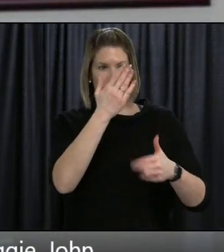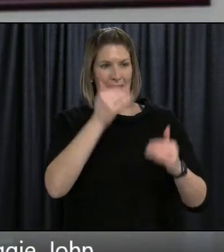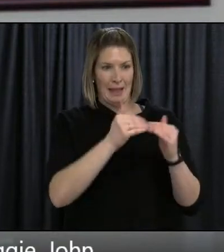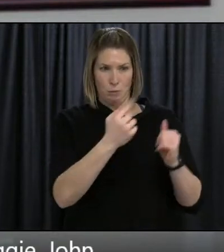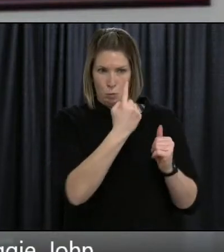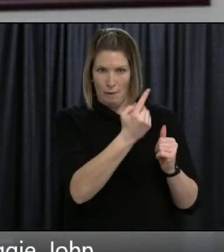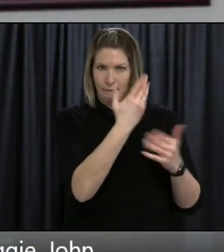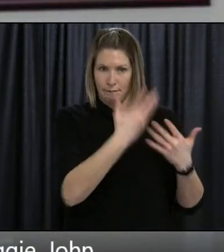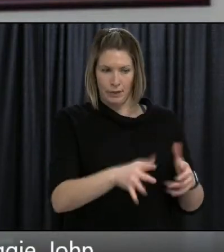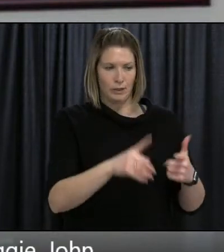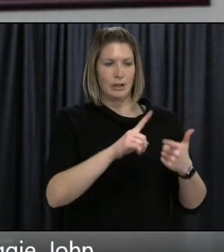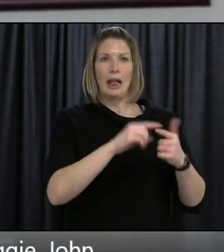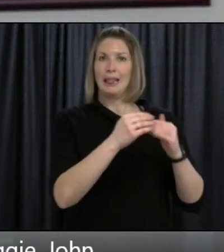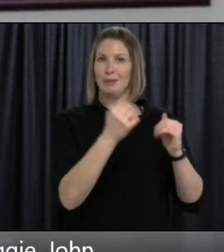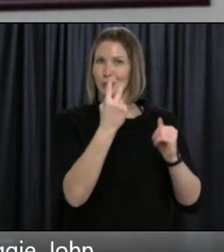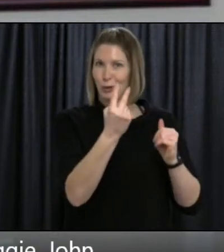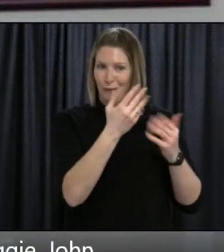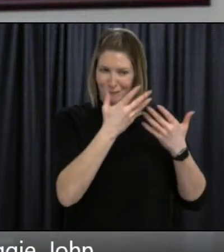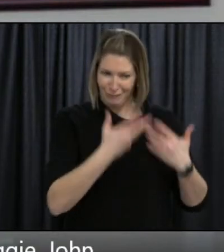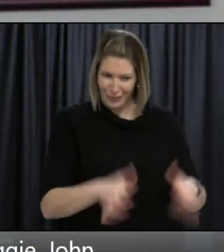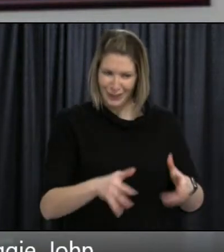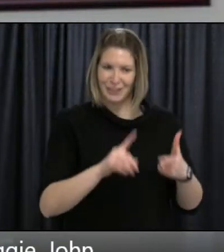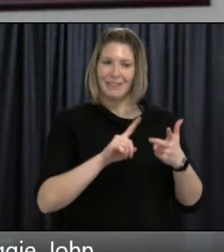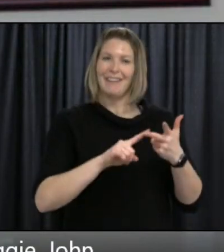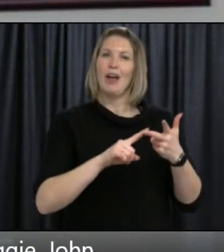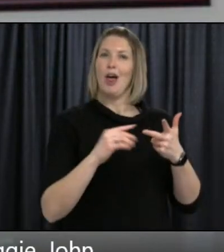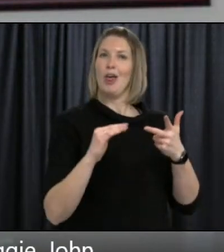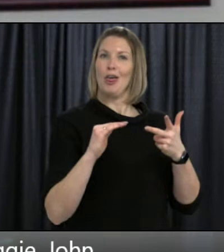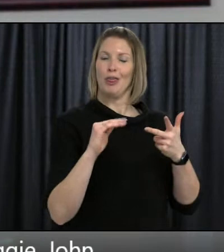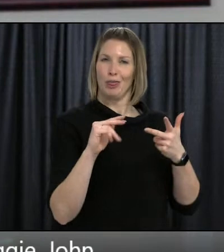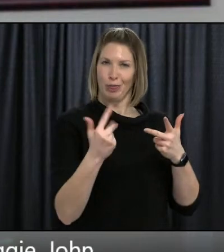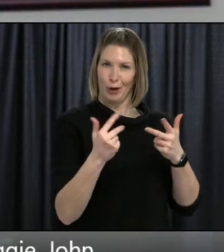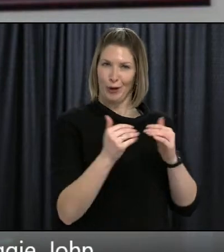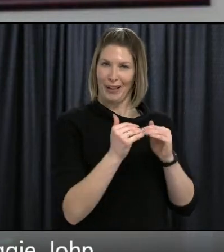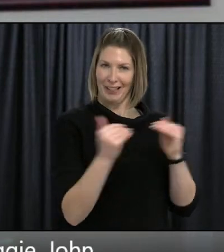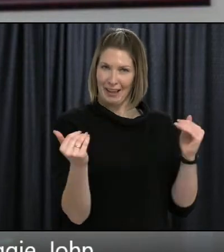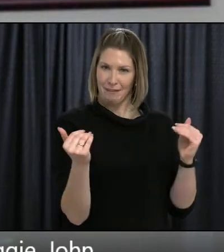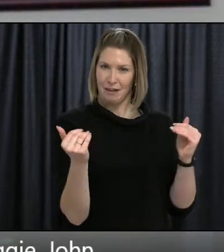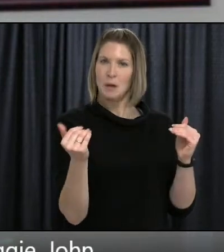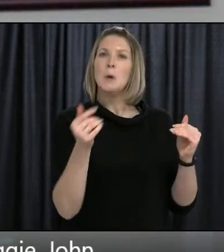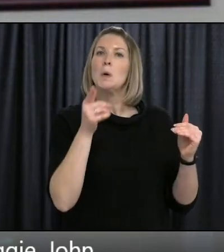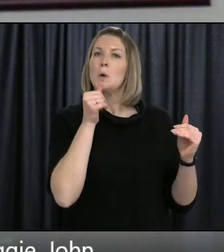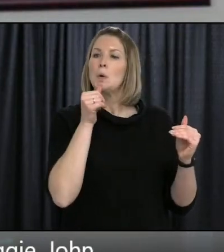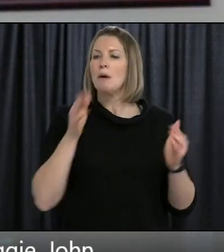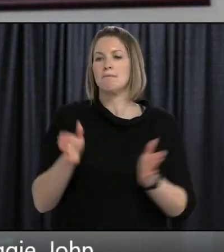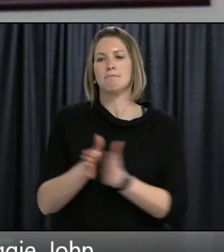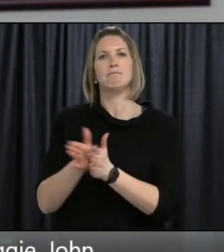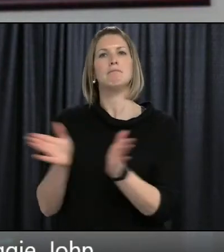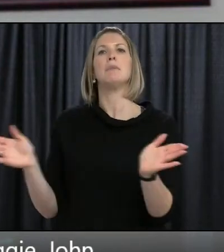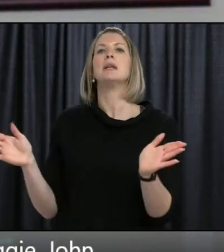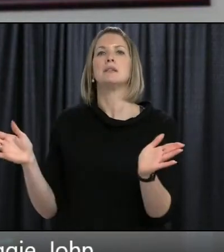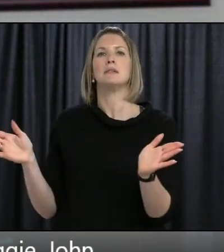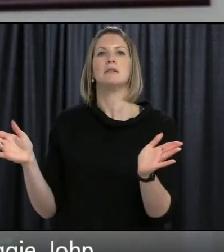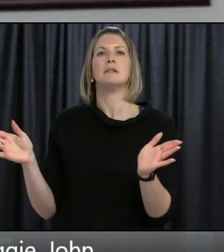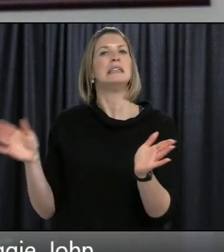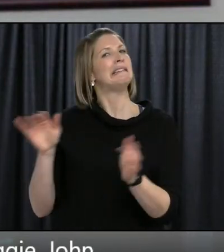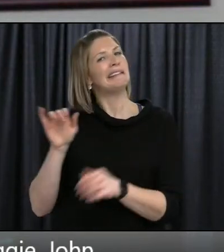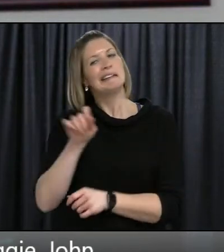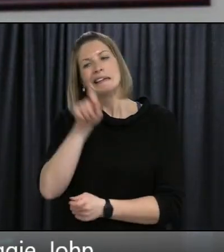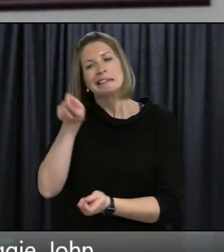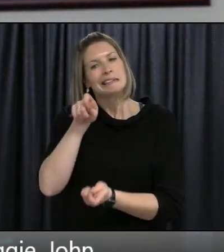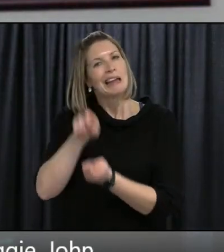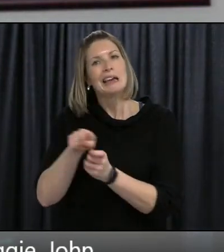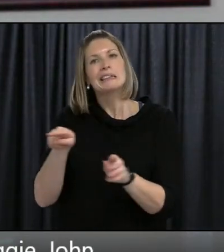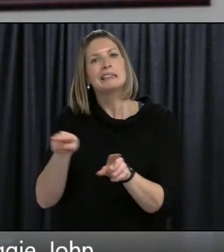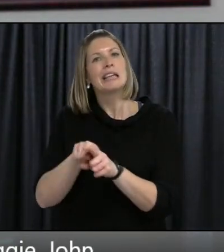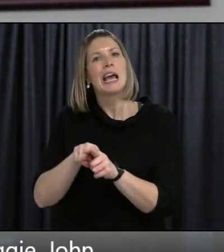if such exists, we will use the mechanisms that we put in place for the flu vaccine in